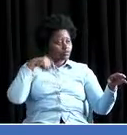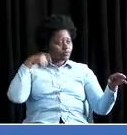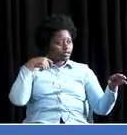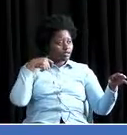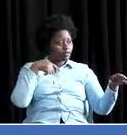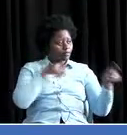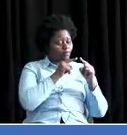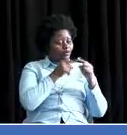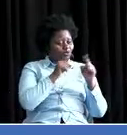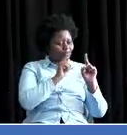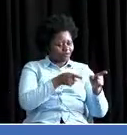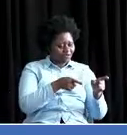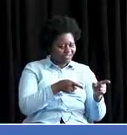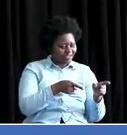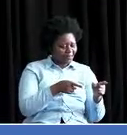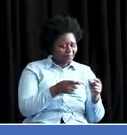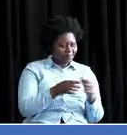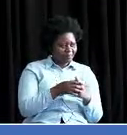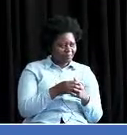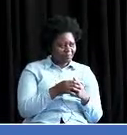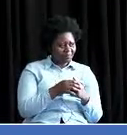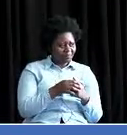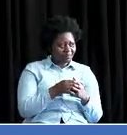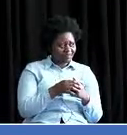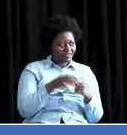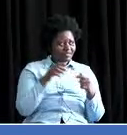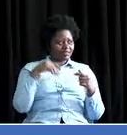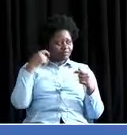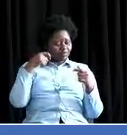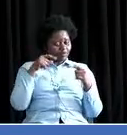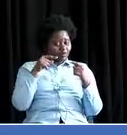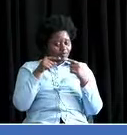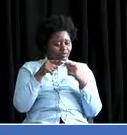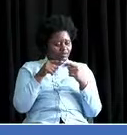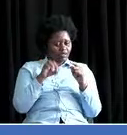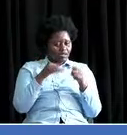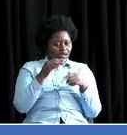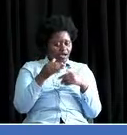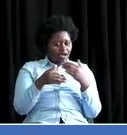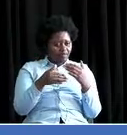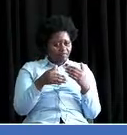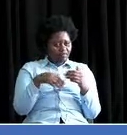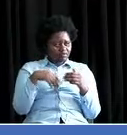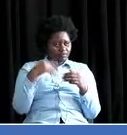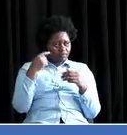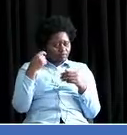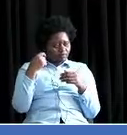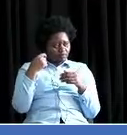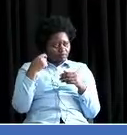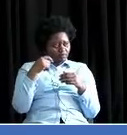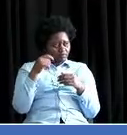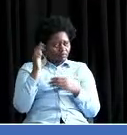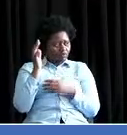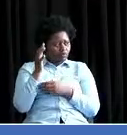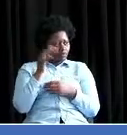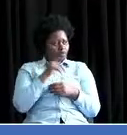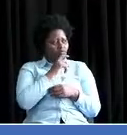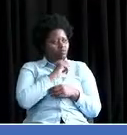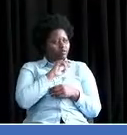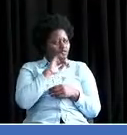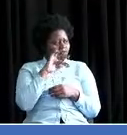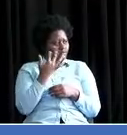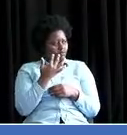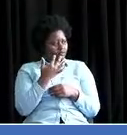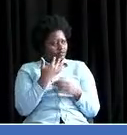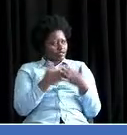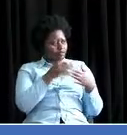Speaker. Speaker. Point of order. Point of order. After I spoke, Councillor Mnagati said that he is useless. Who was he referring